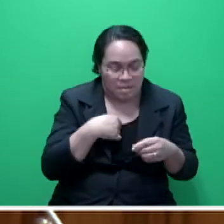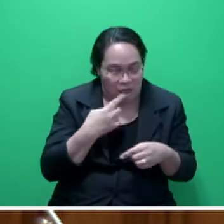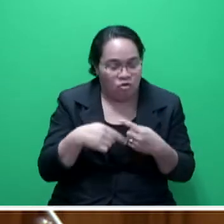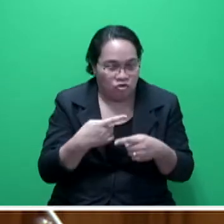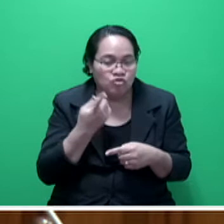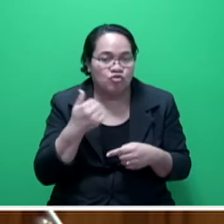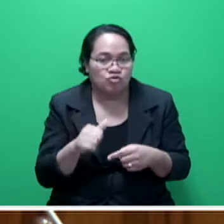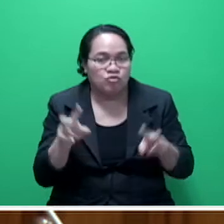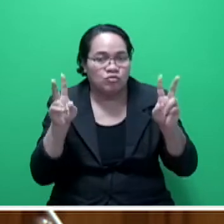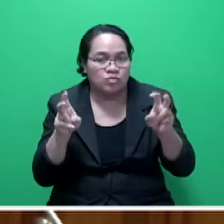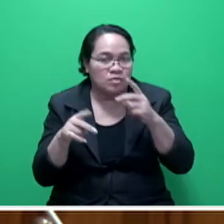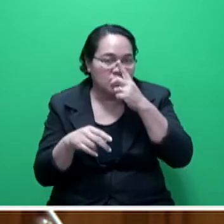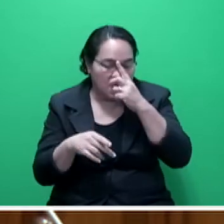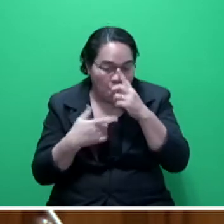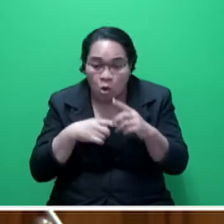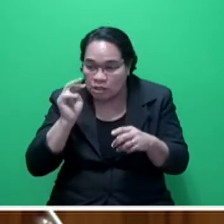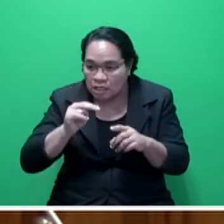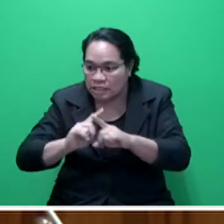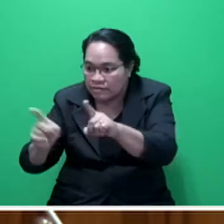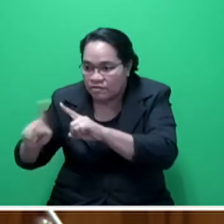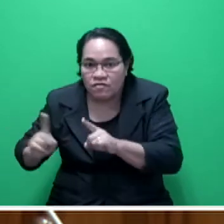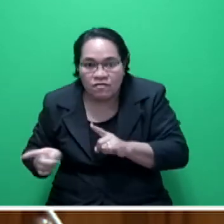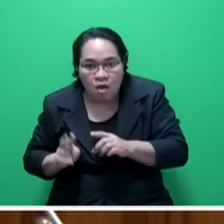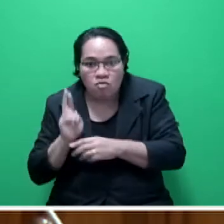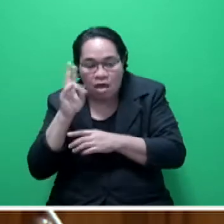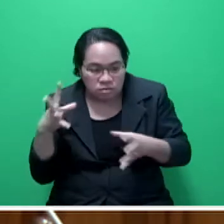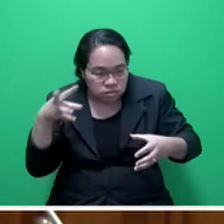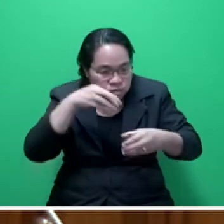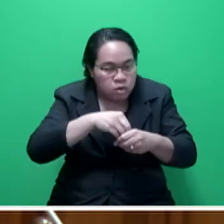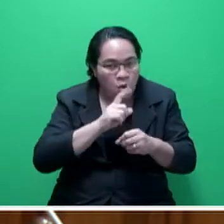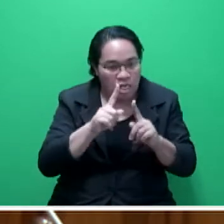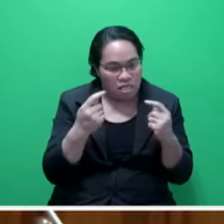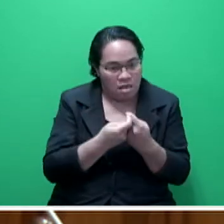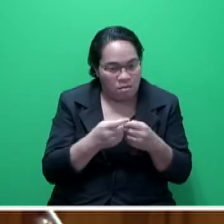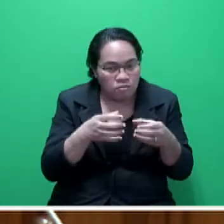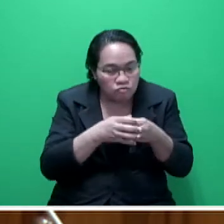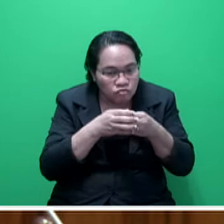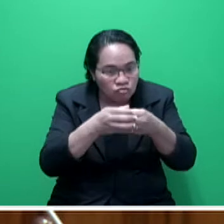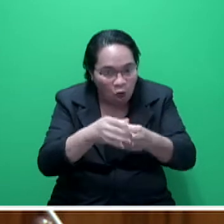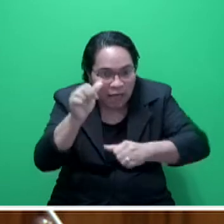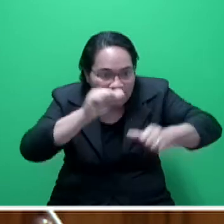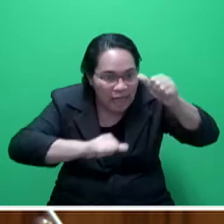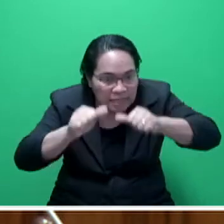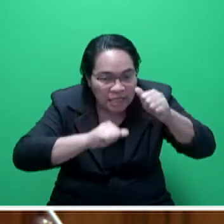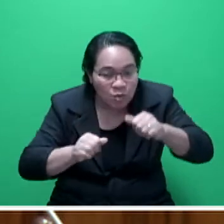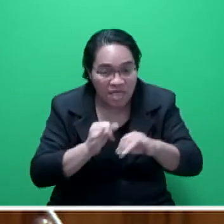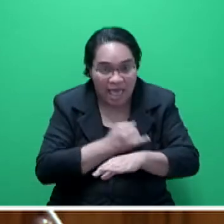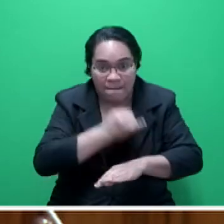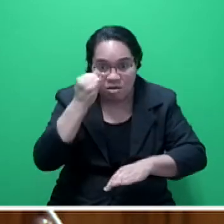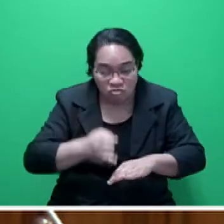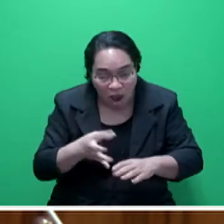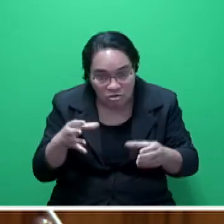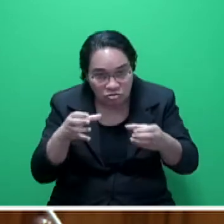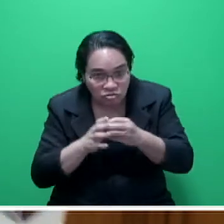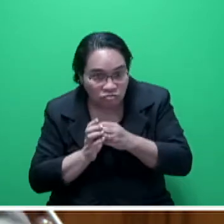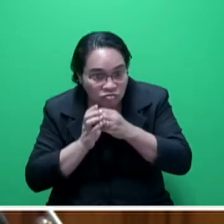is a multi-agency task force. These applications are received and assessed by both the Department of Immigration and this multi-agency task